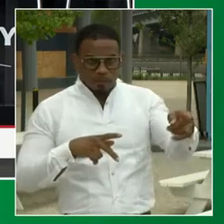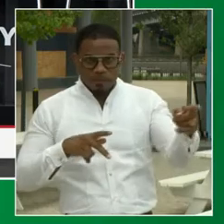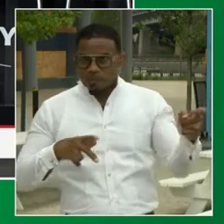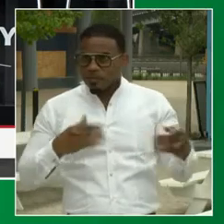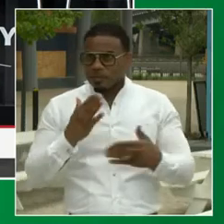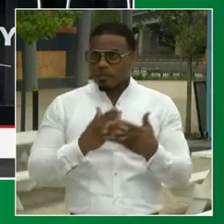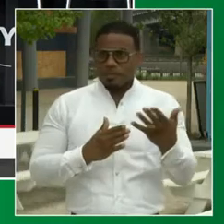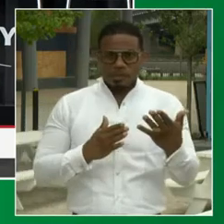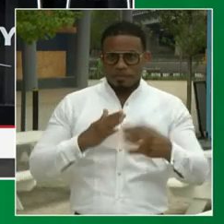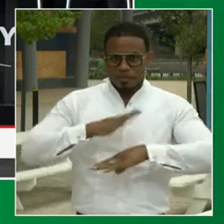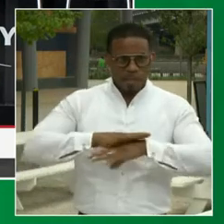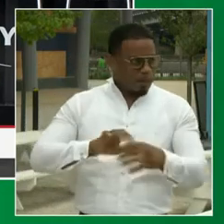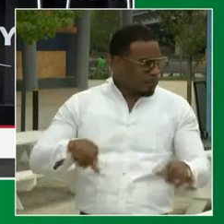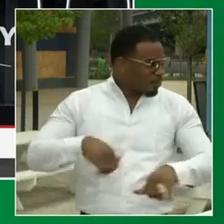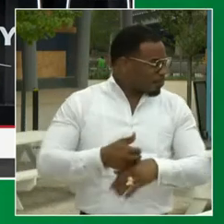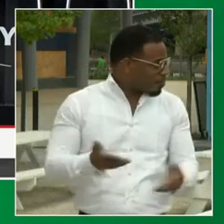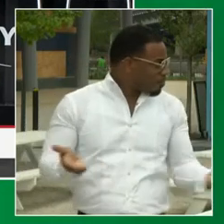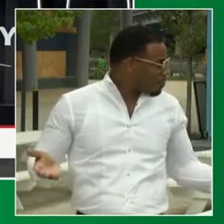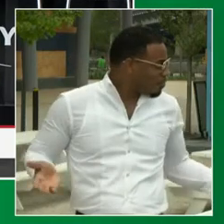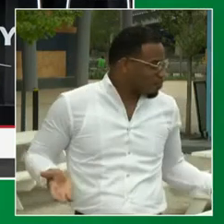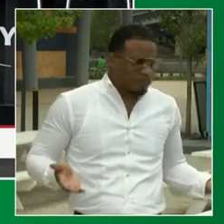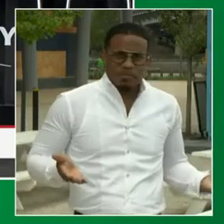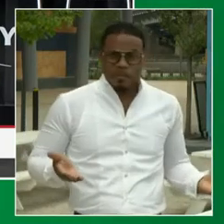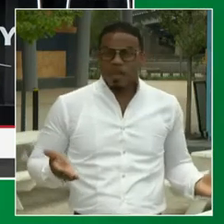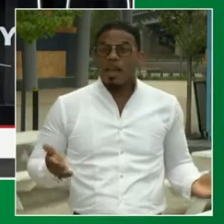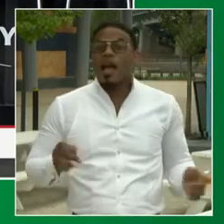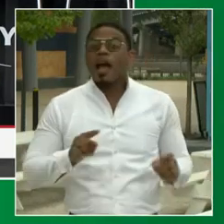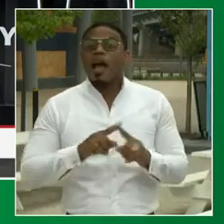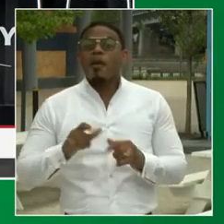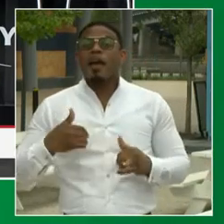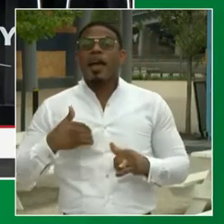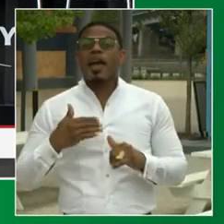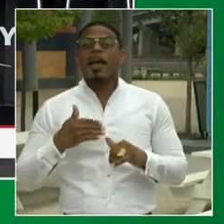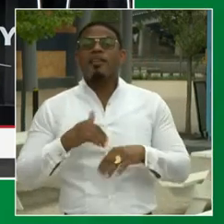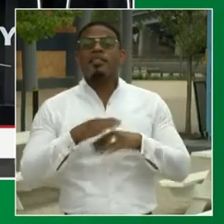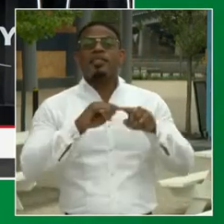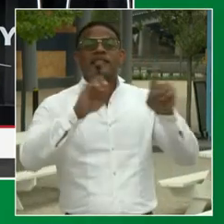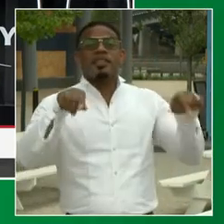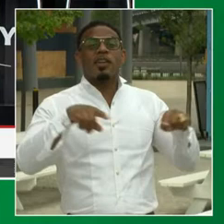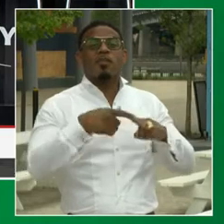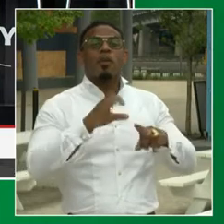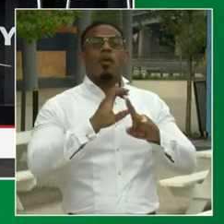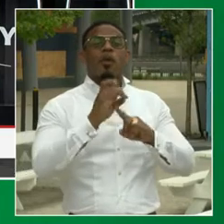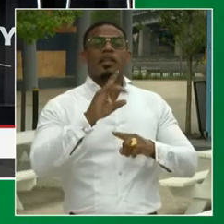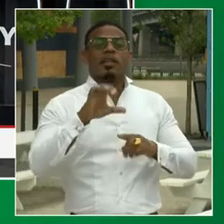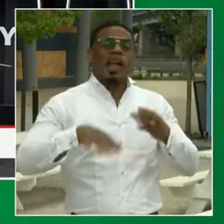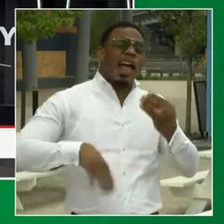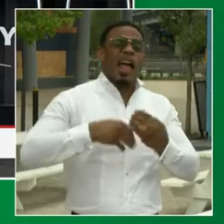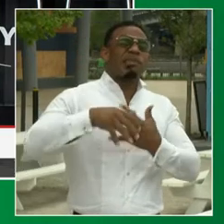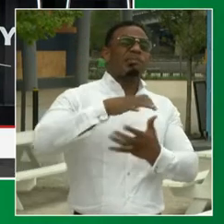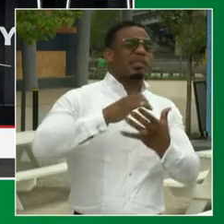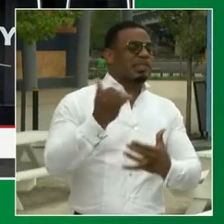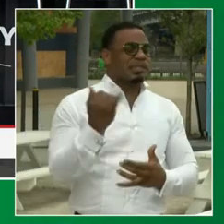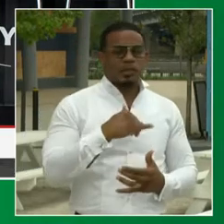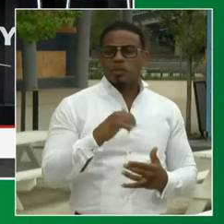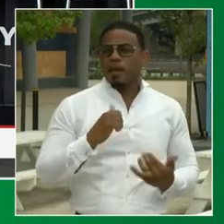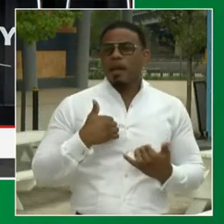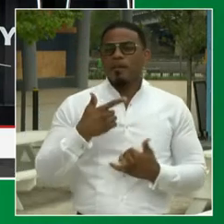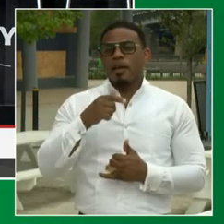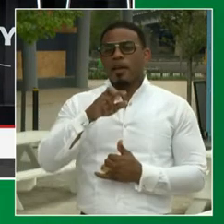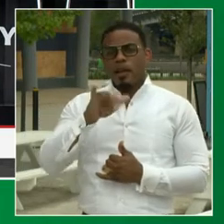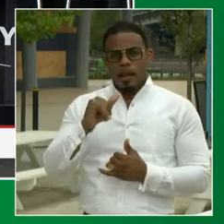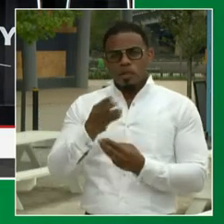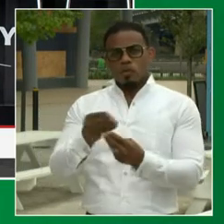We've got some tables in front of us. And we have a shipping container from Cultural DC as well to add to the mix. And we have a